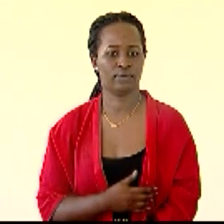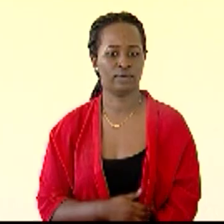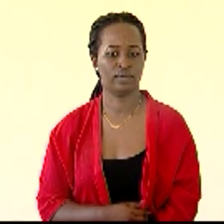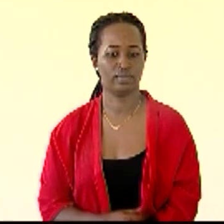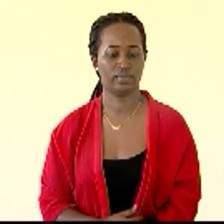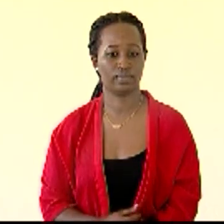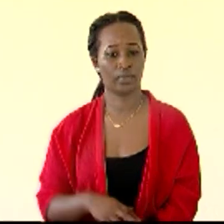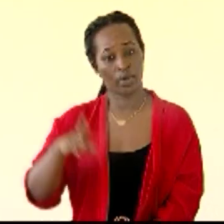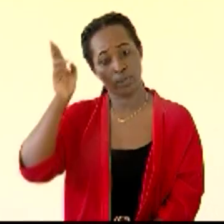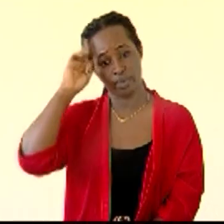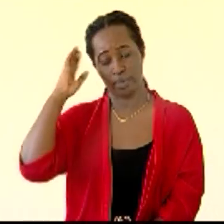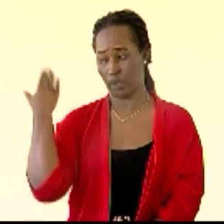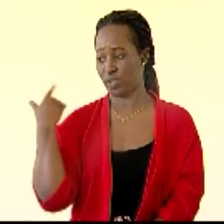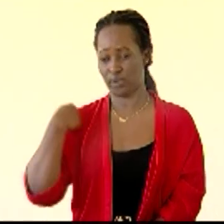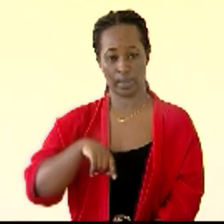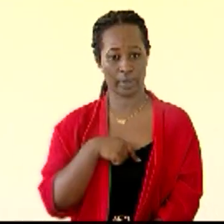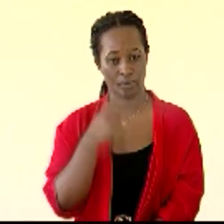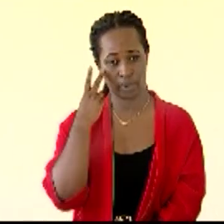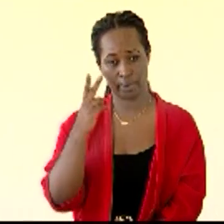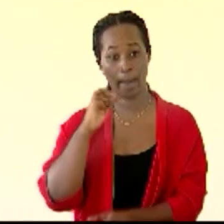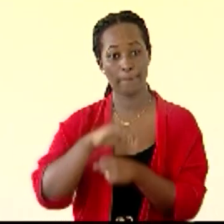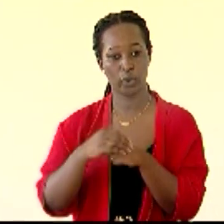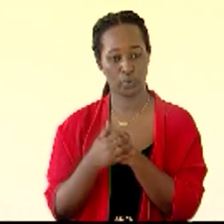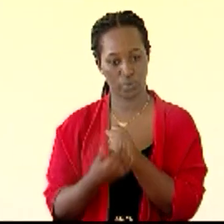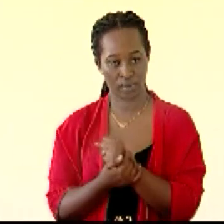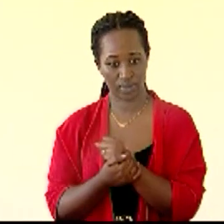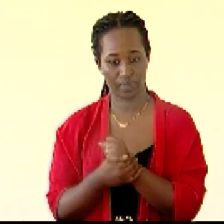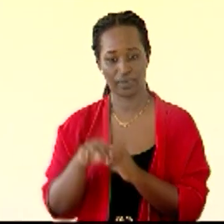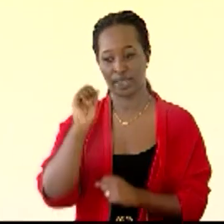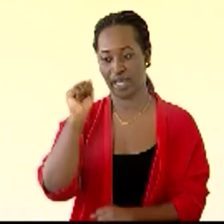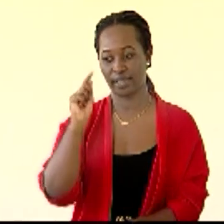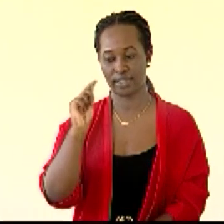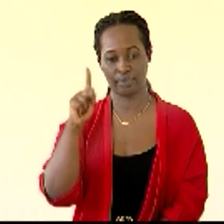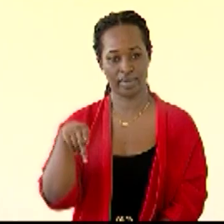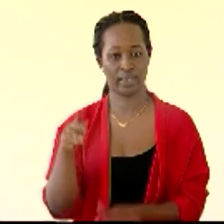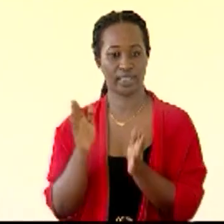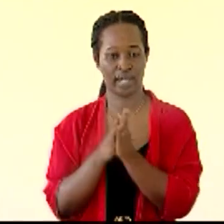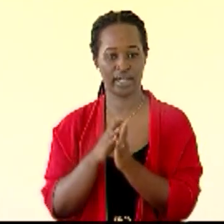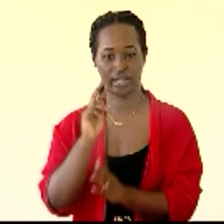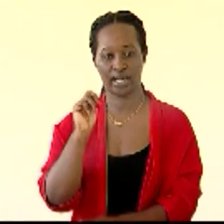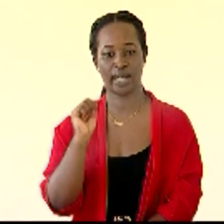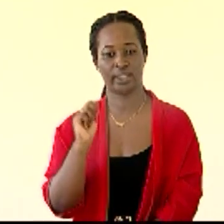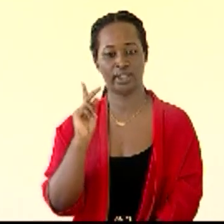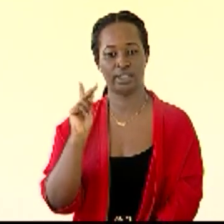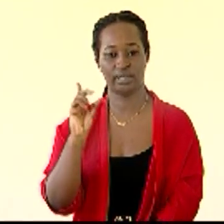Remember that the previous part we are looking at produced ATP and a deep H.